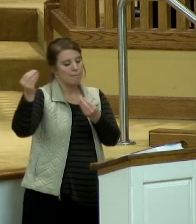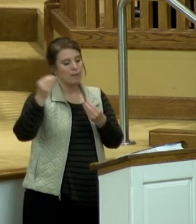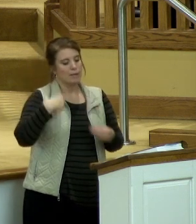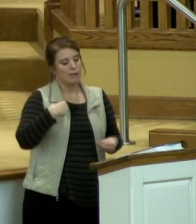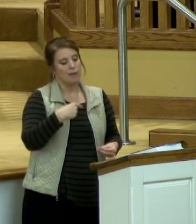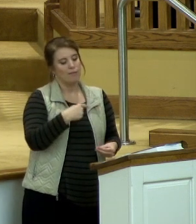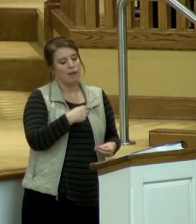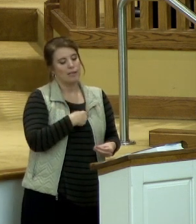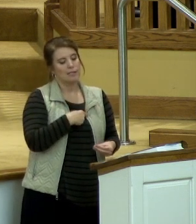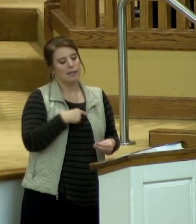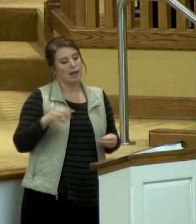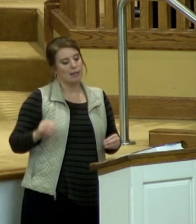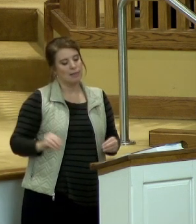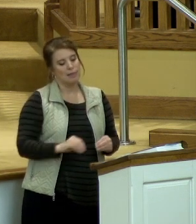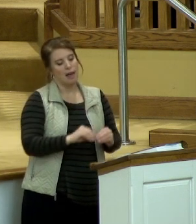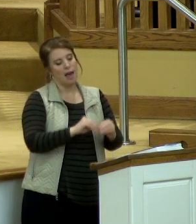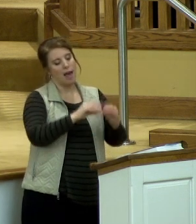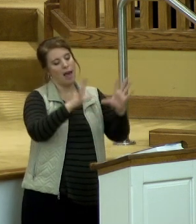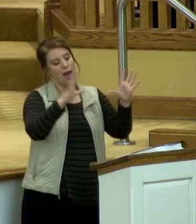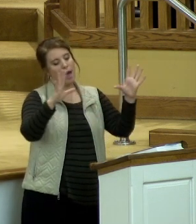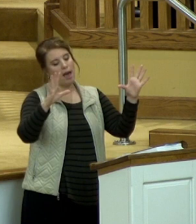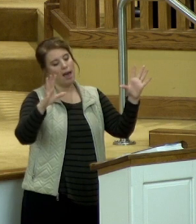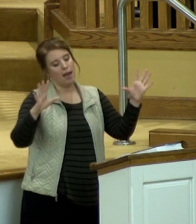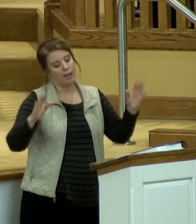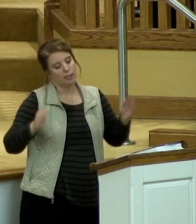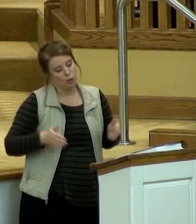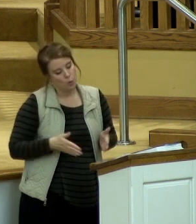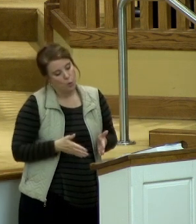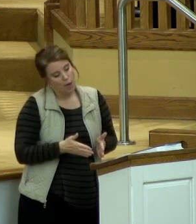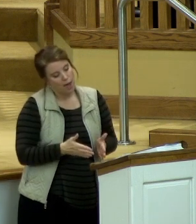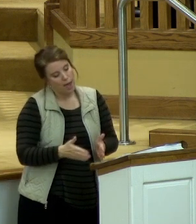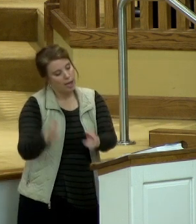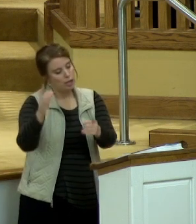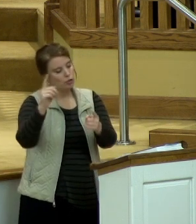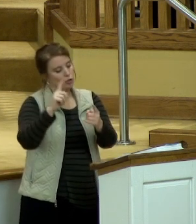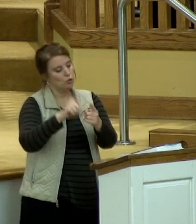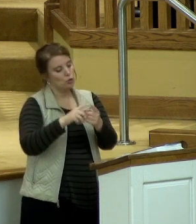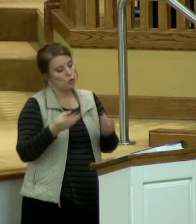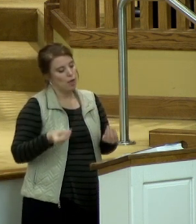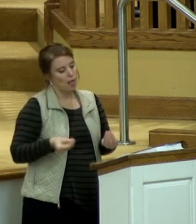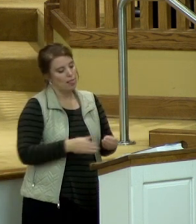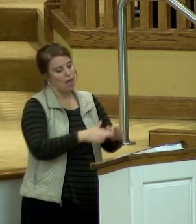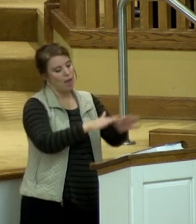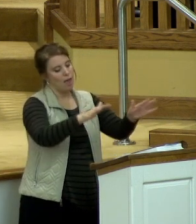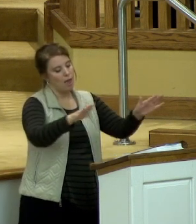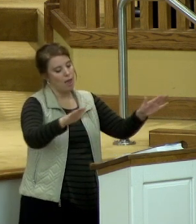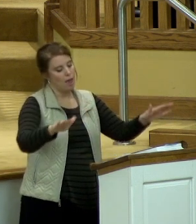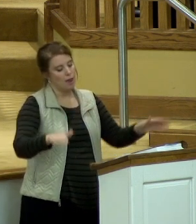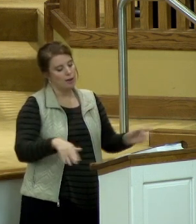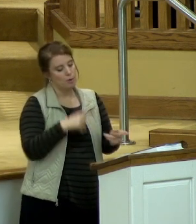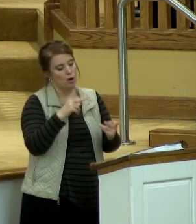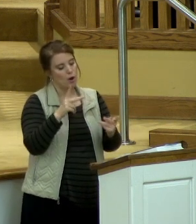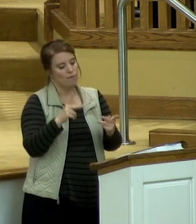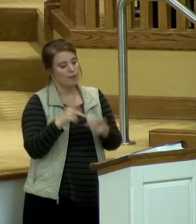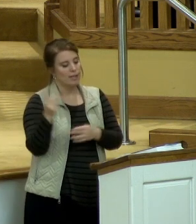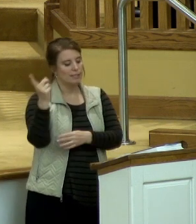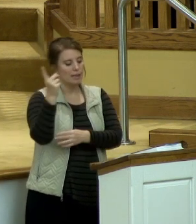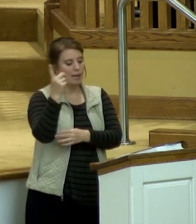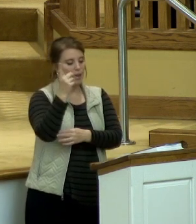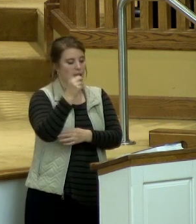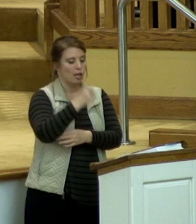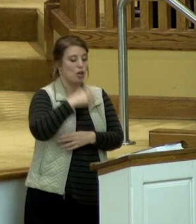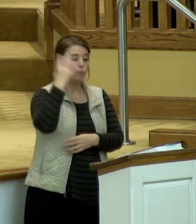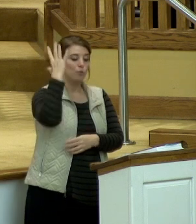dawns. Give us a lamp to light the way unto the land of perfect